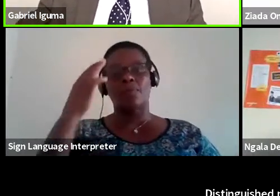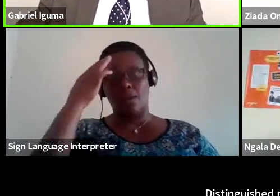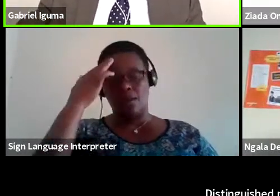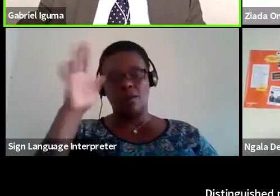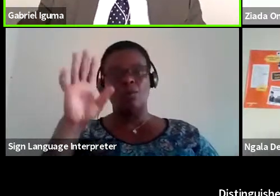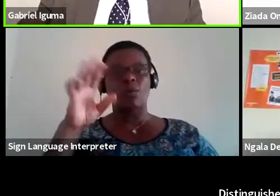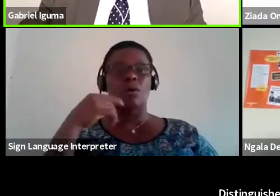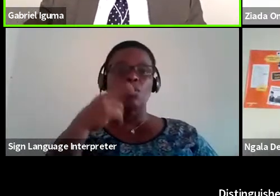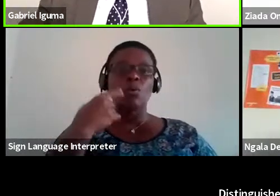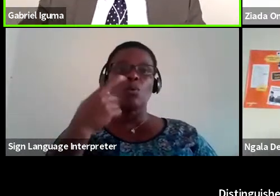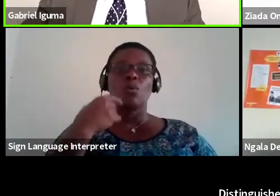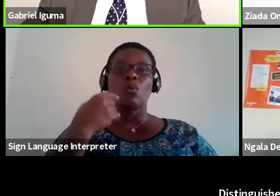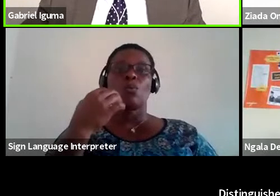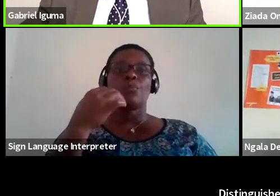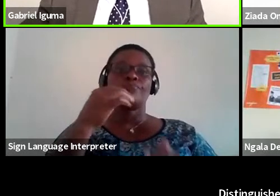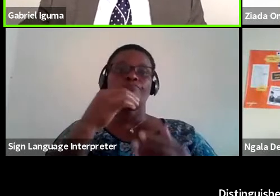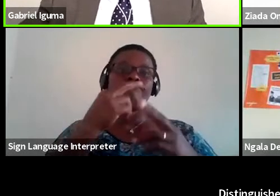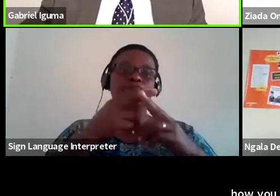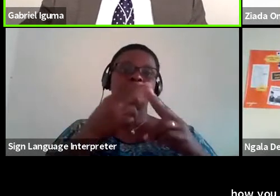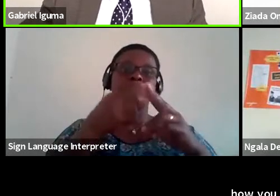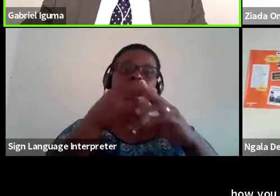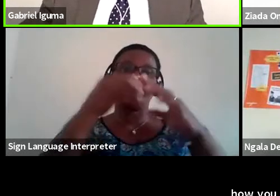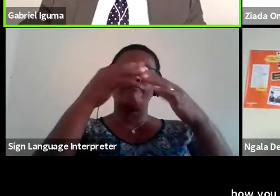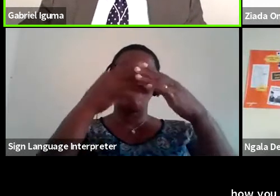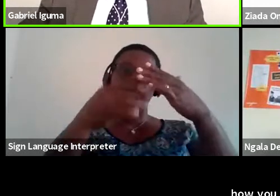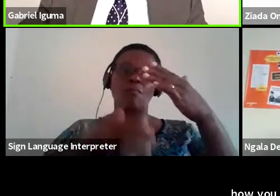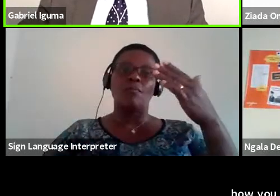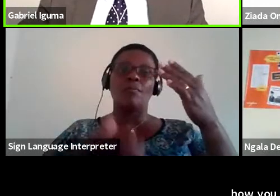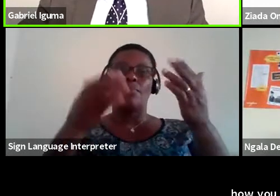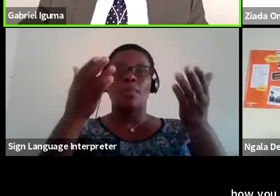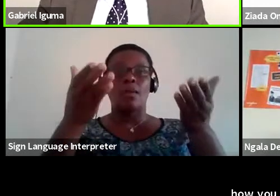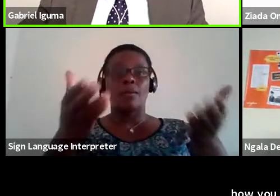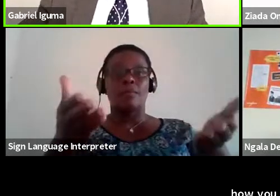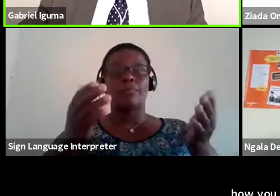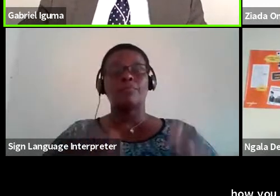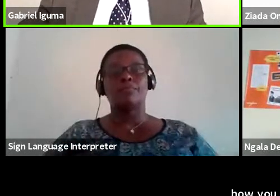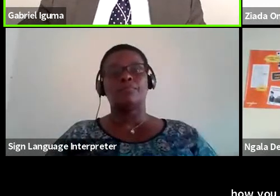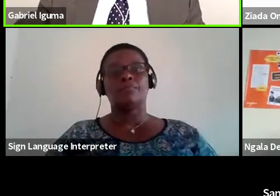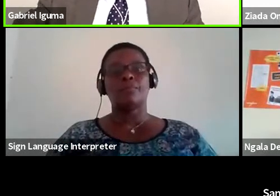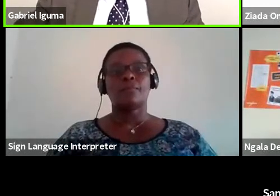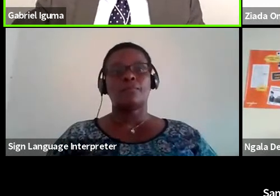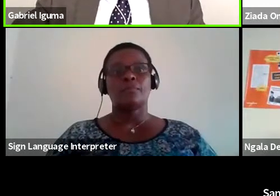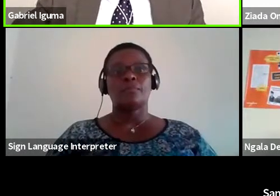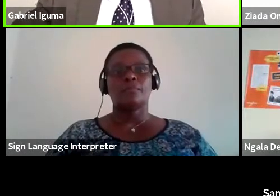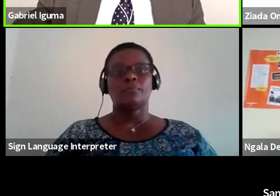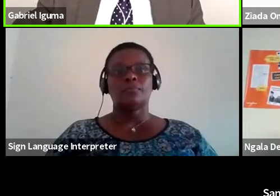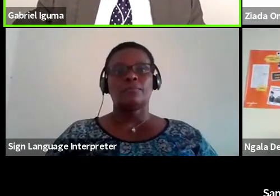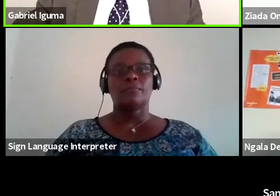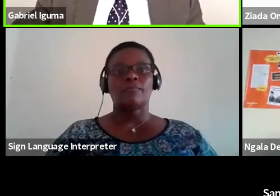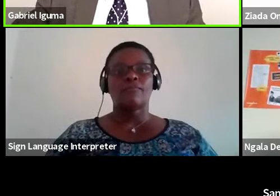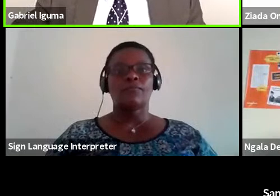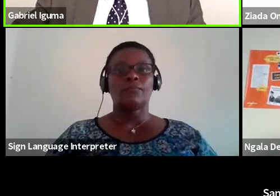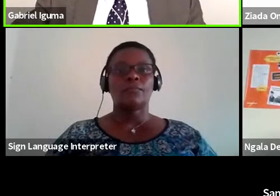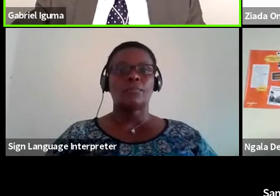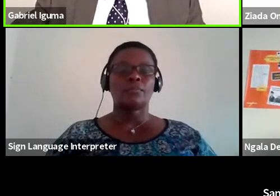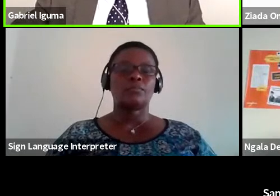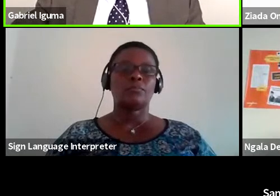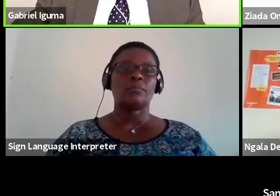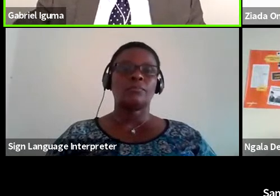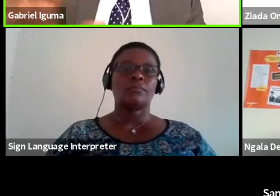our panelists are. We have all of them in, save for one, but we know that she will also be joining us.